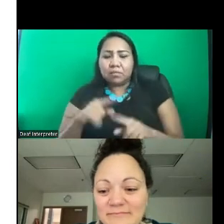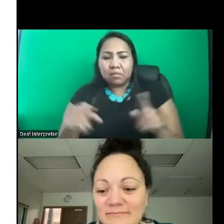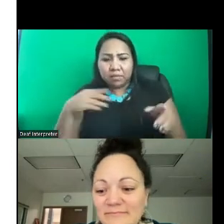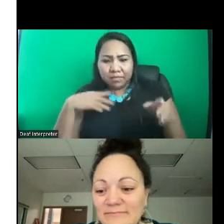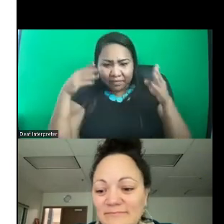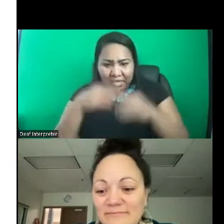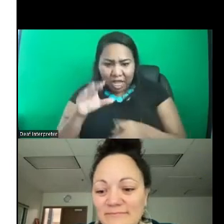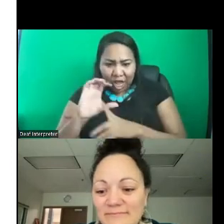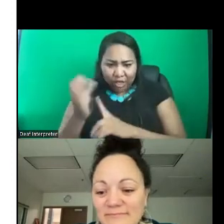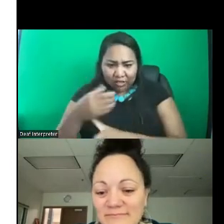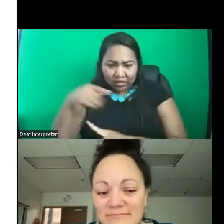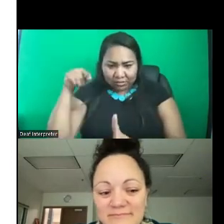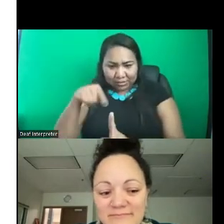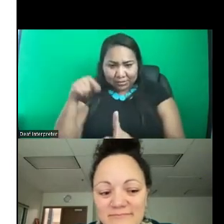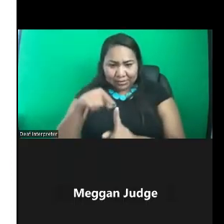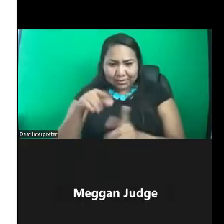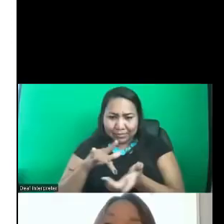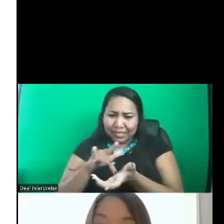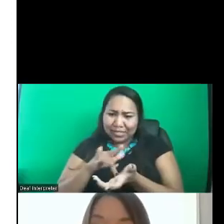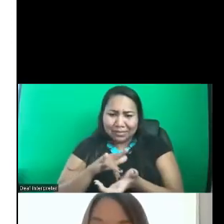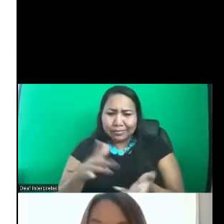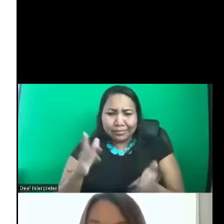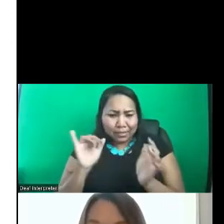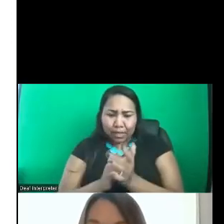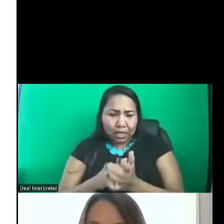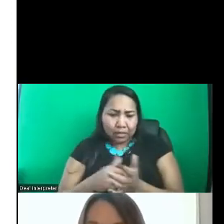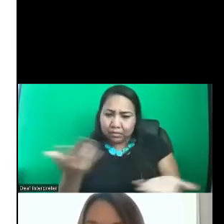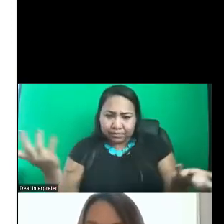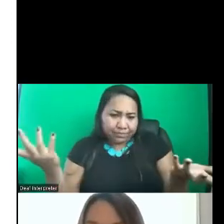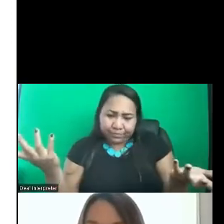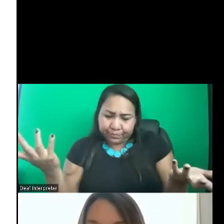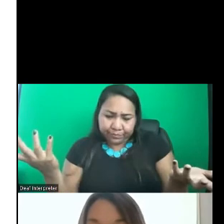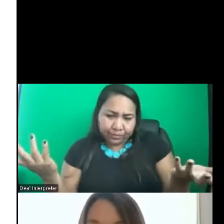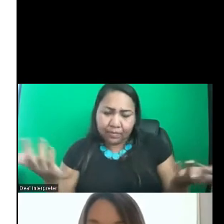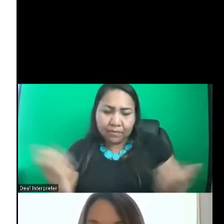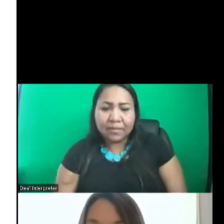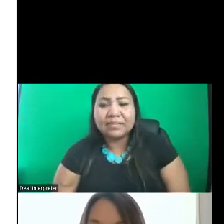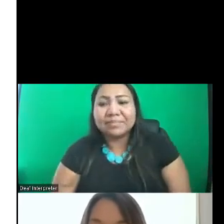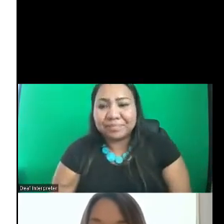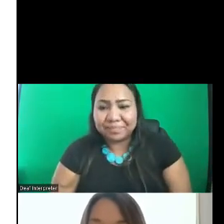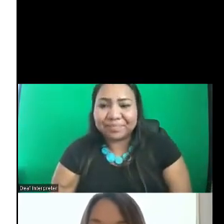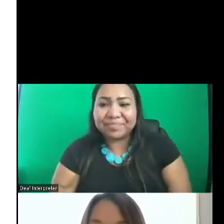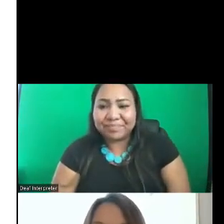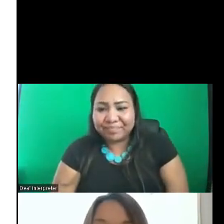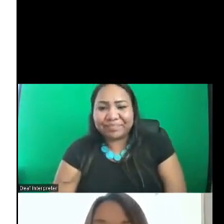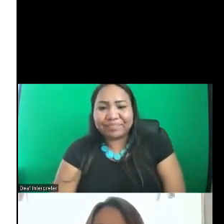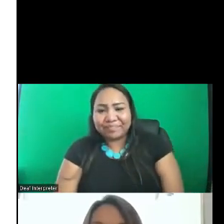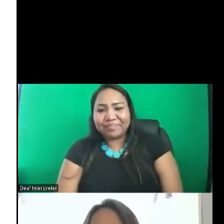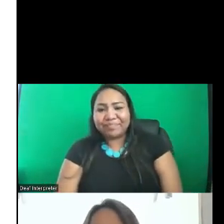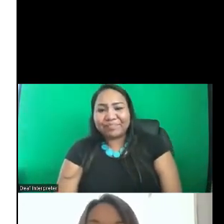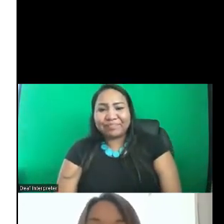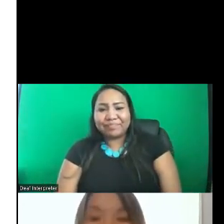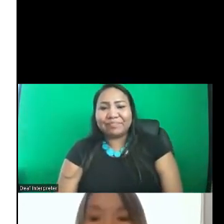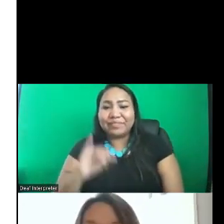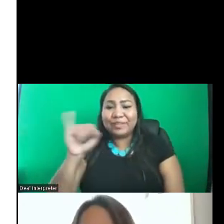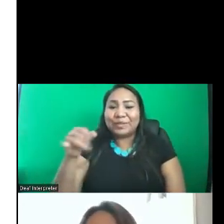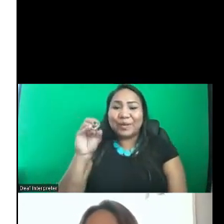Thank you, Megan. Can I add something? Yes, go ahead, Jolene. Okay, thank